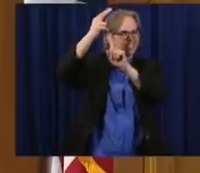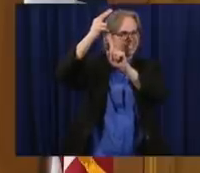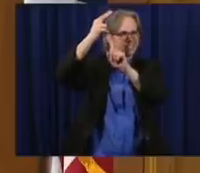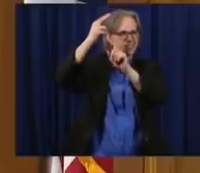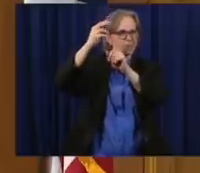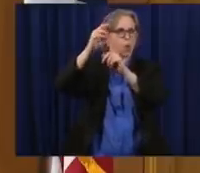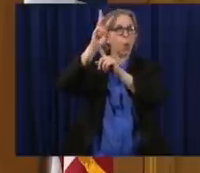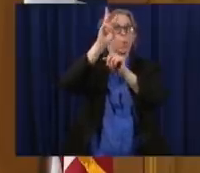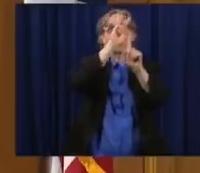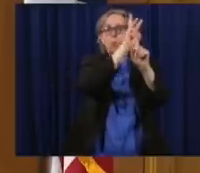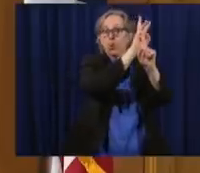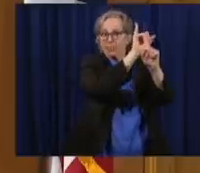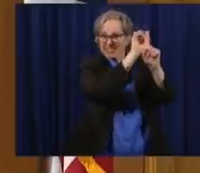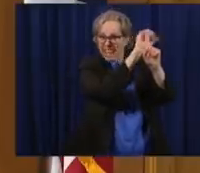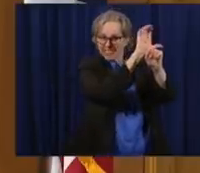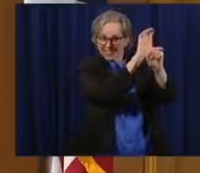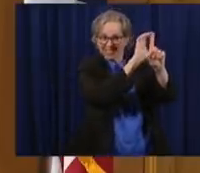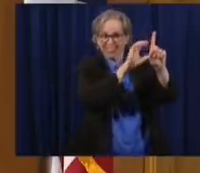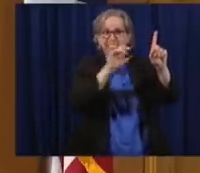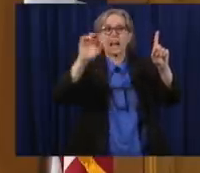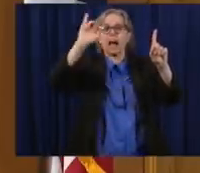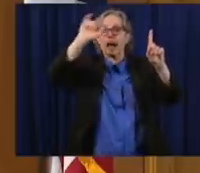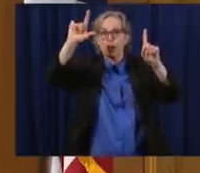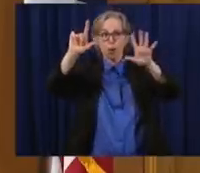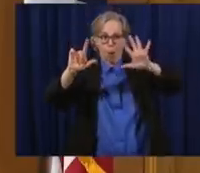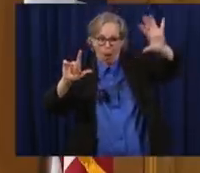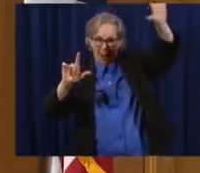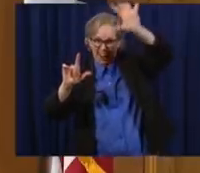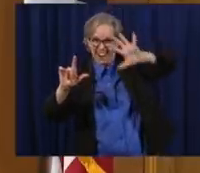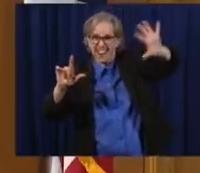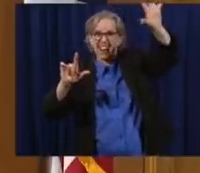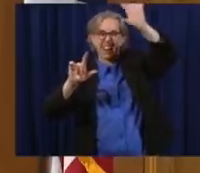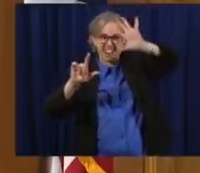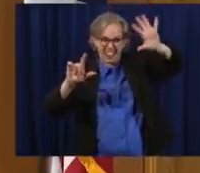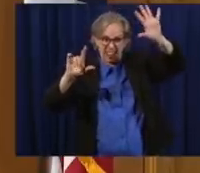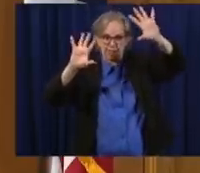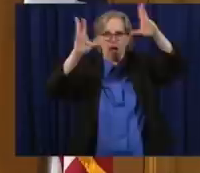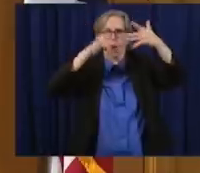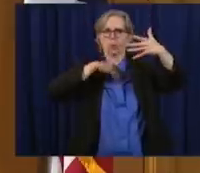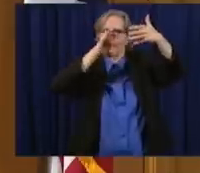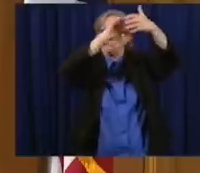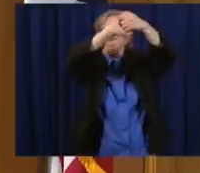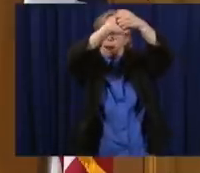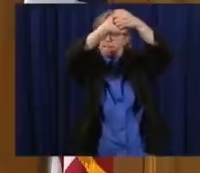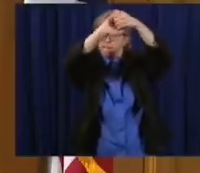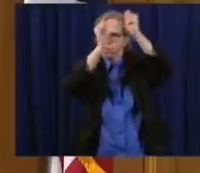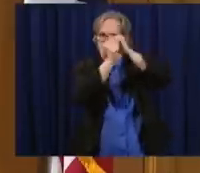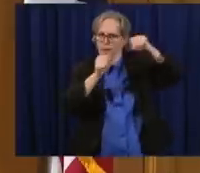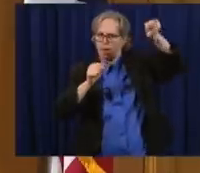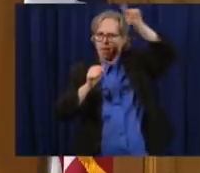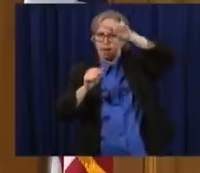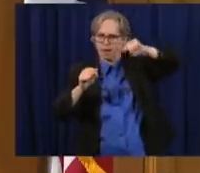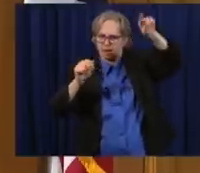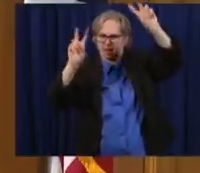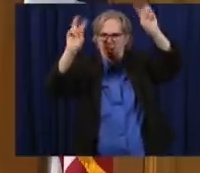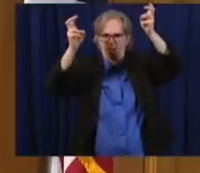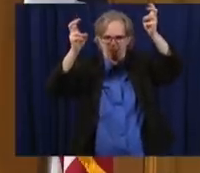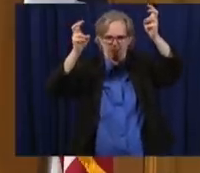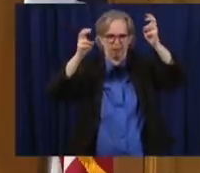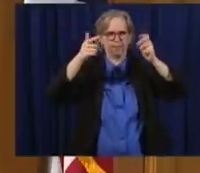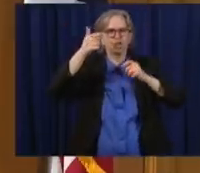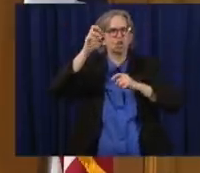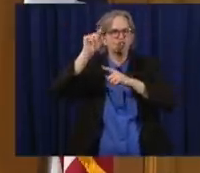we have a lot in common with those states. But as the president indicated,